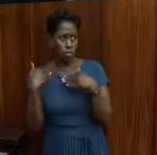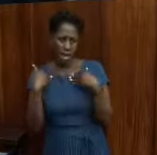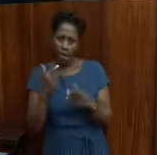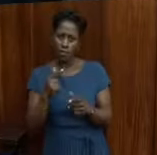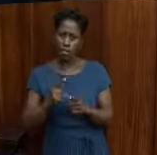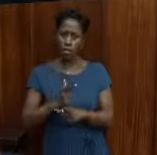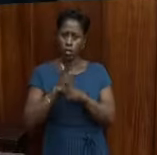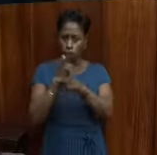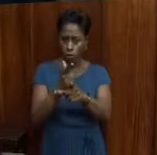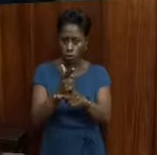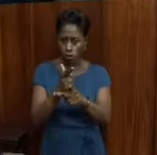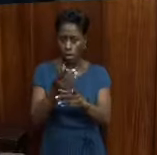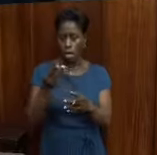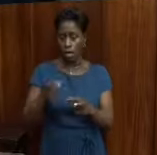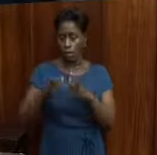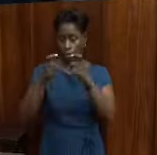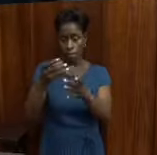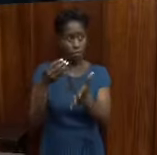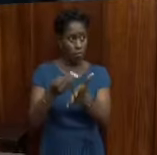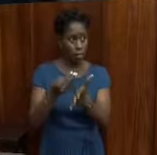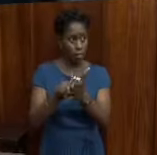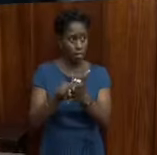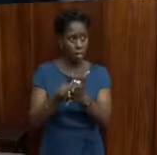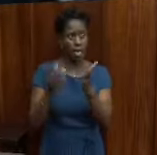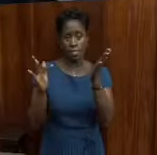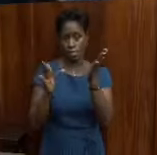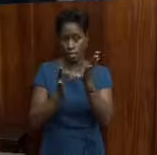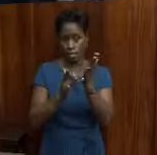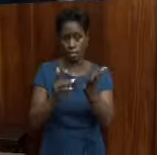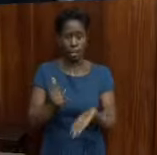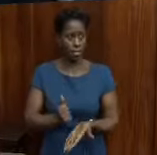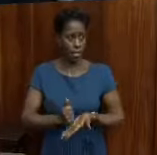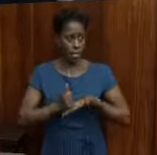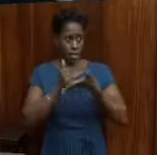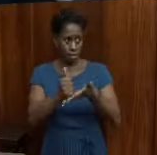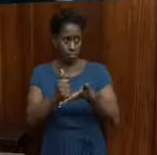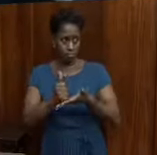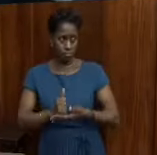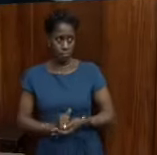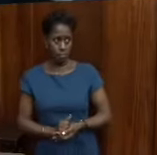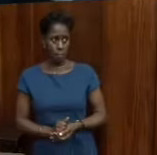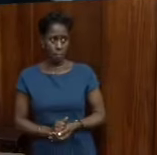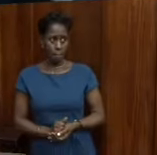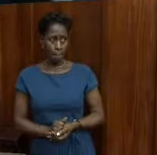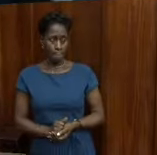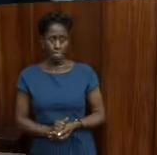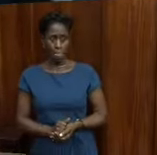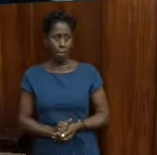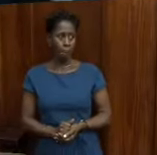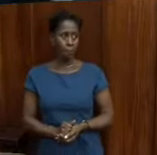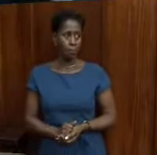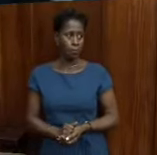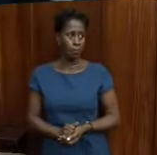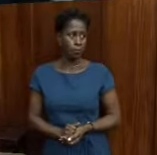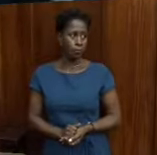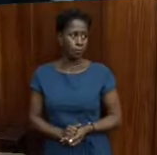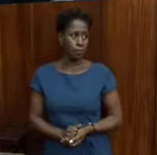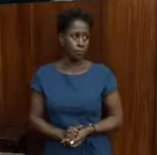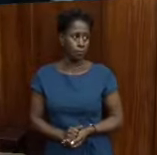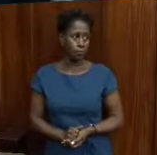loans, grants, and technical assistance. The MSME soft loan and grant program will advance the